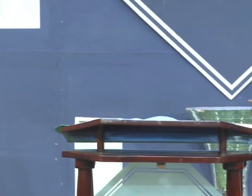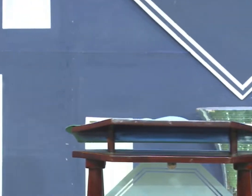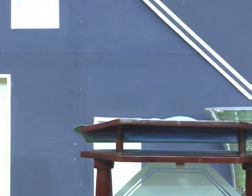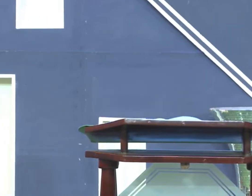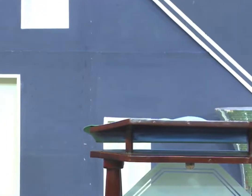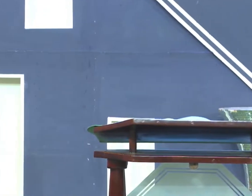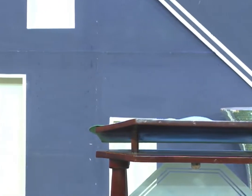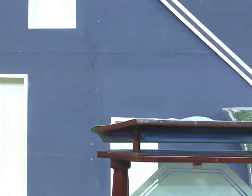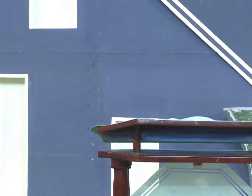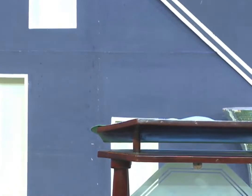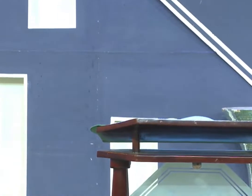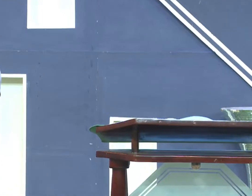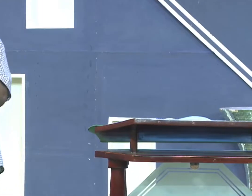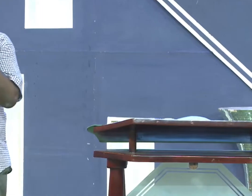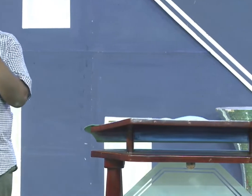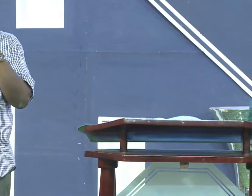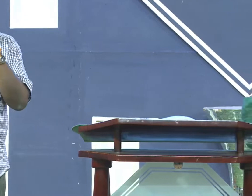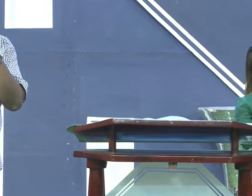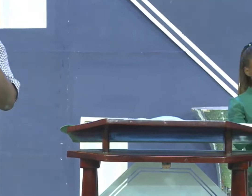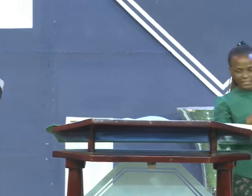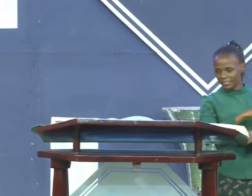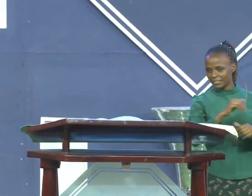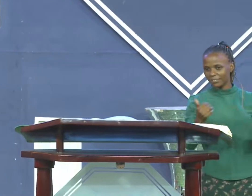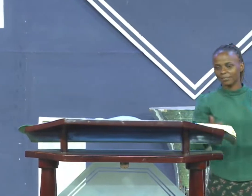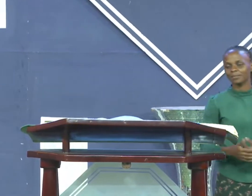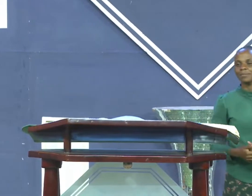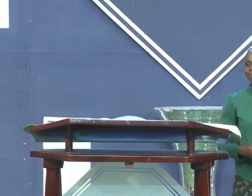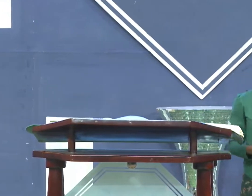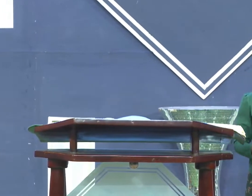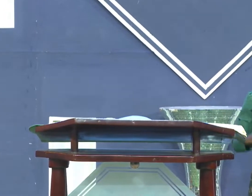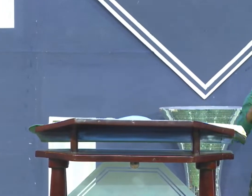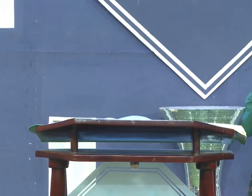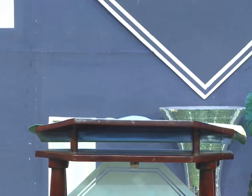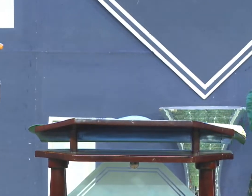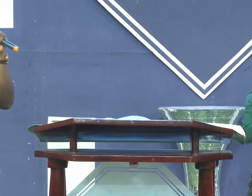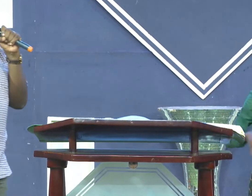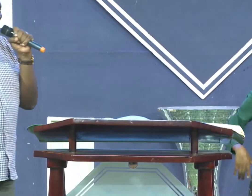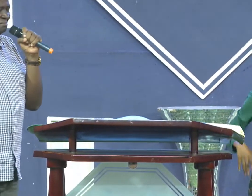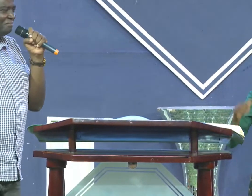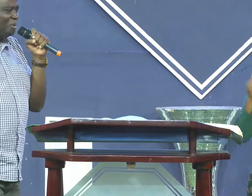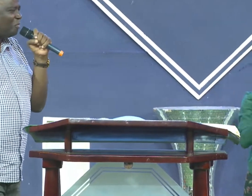And for the sisters, I will not tell them to see, but it's my prayer that they are seen. Praise the Lord.